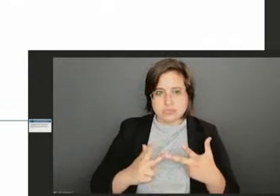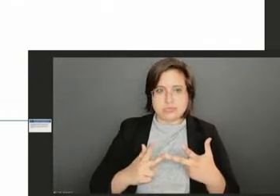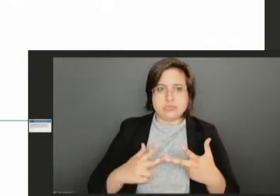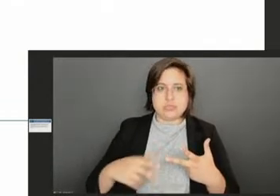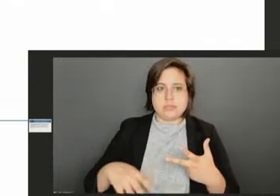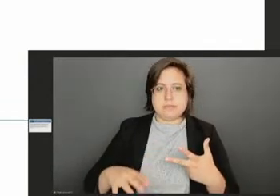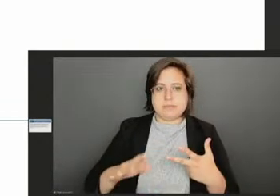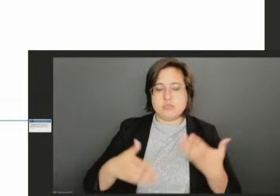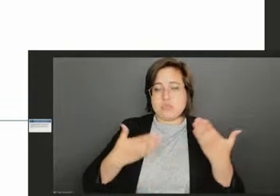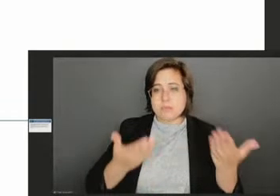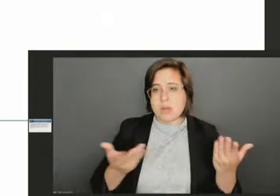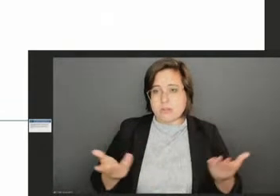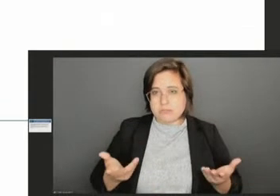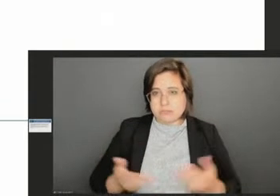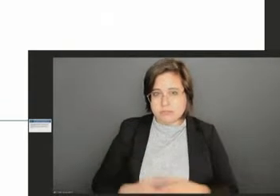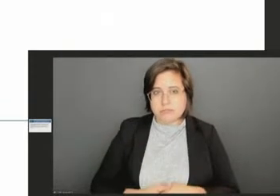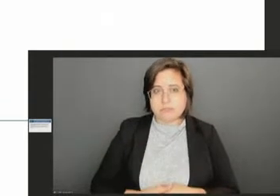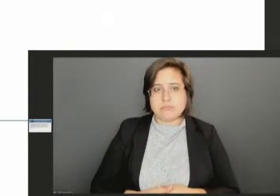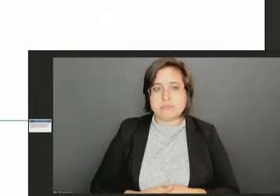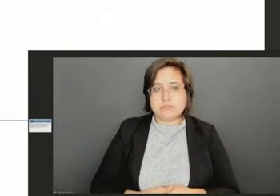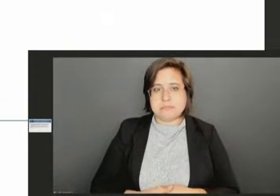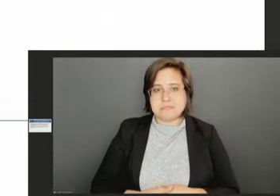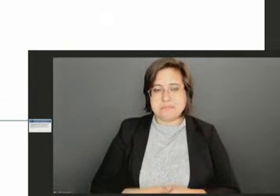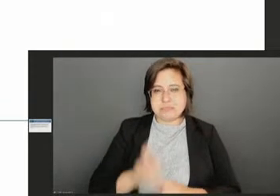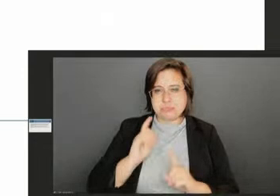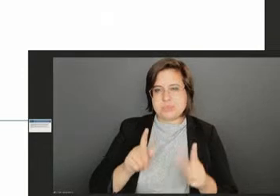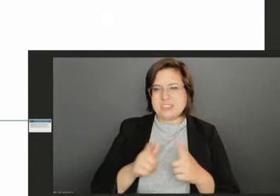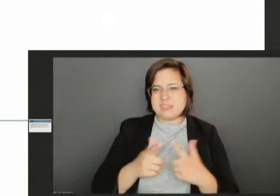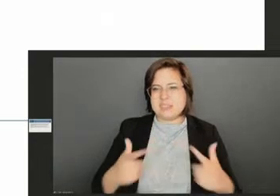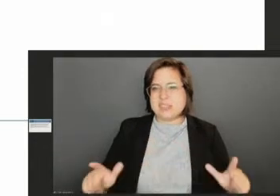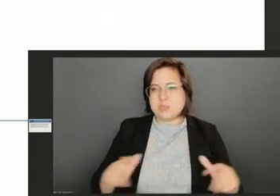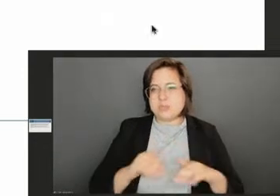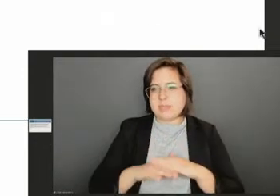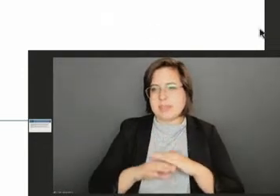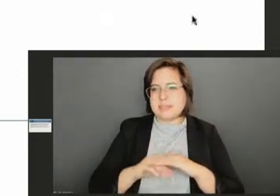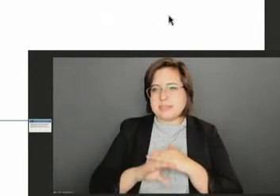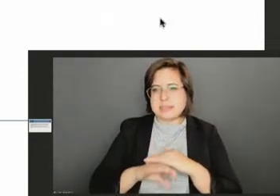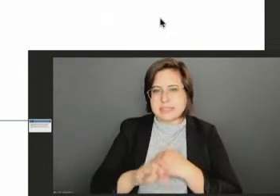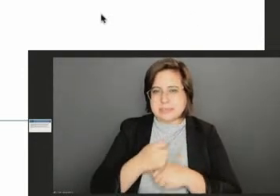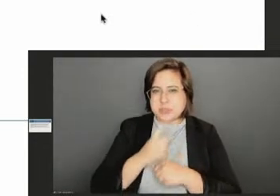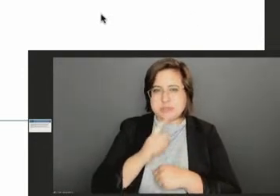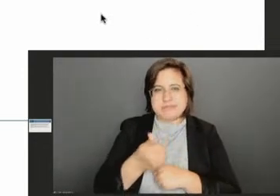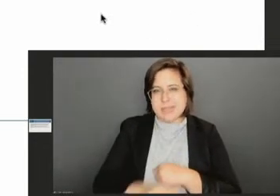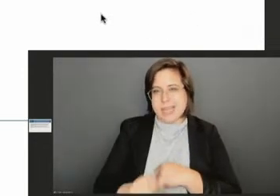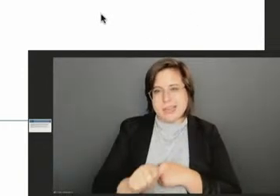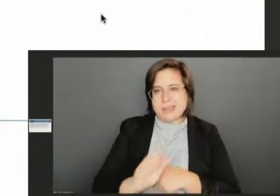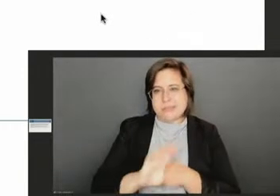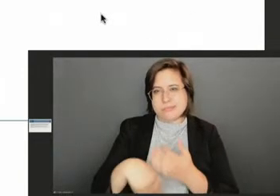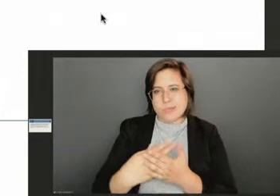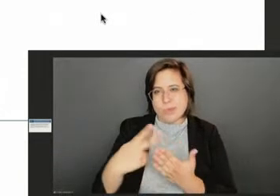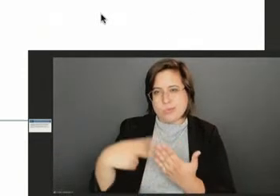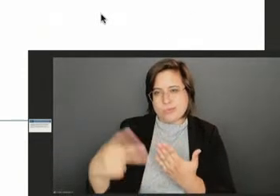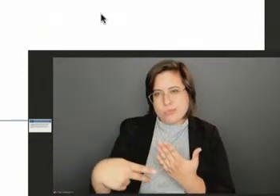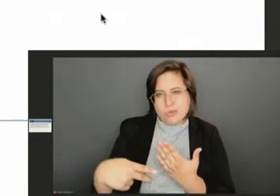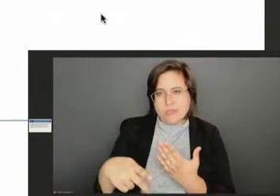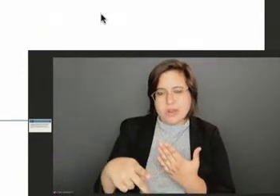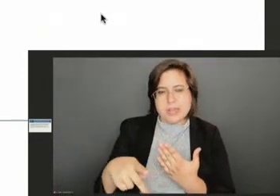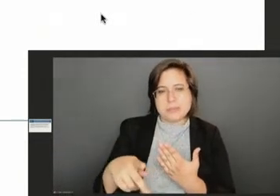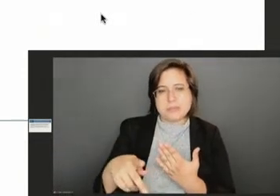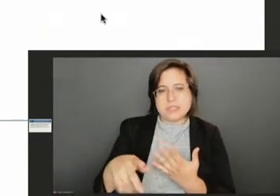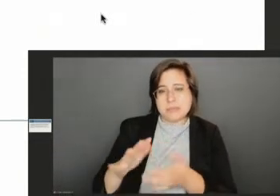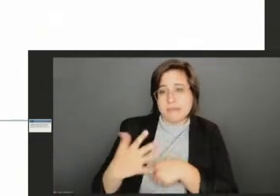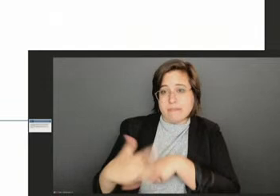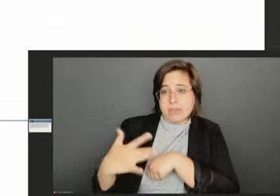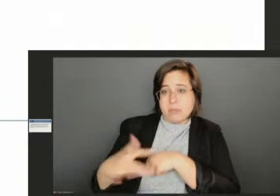recommendation is really looking at language access, really making sure that any and all programs that are